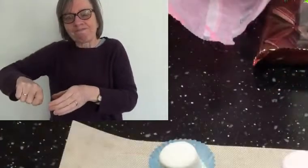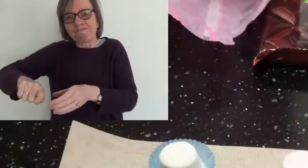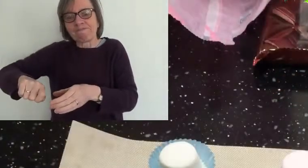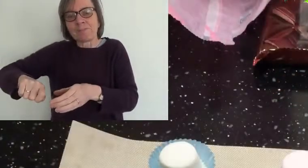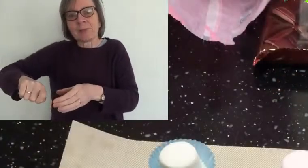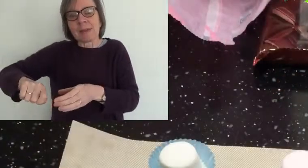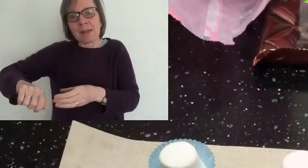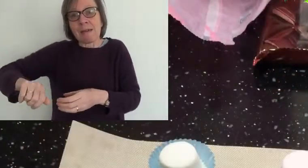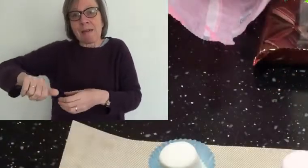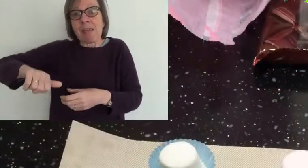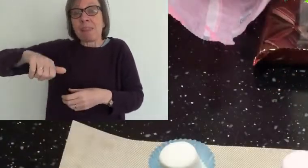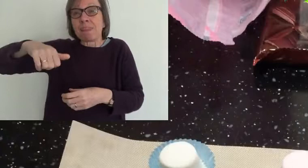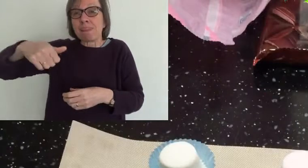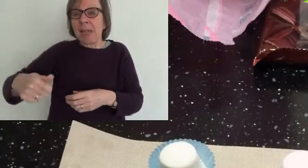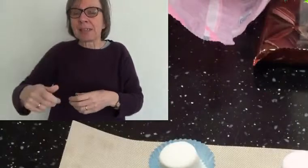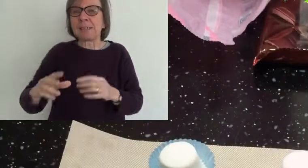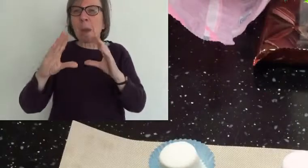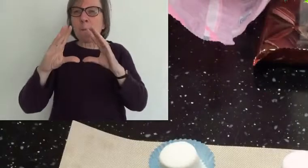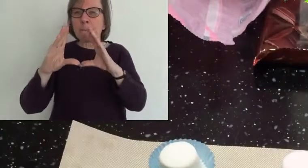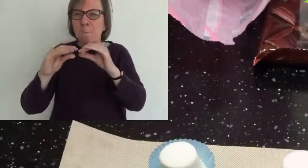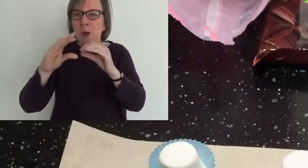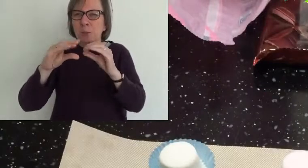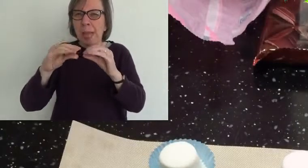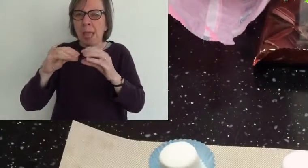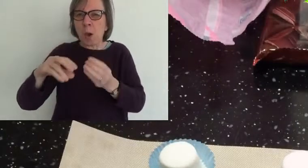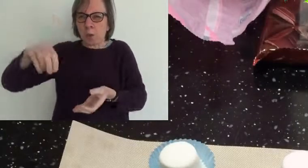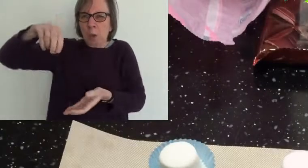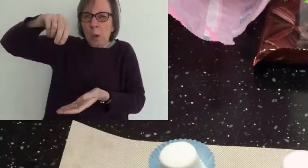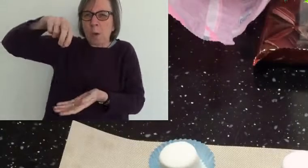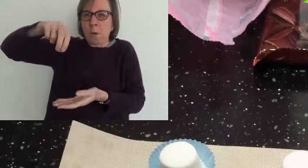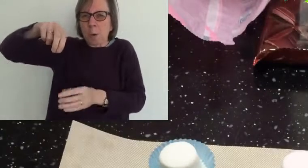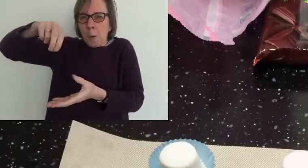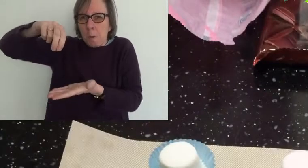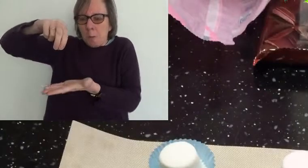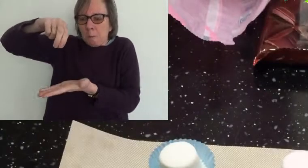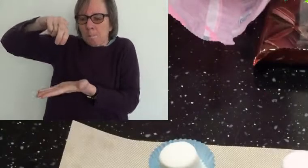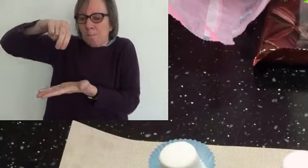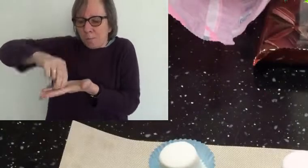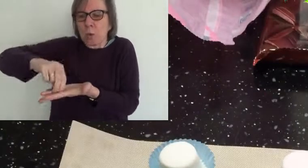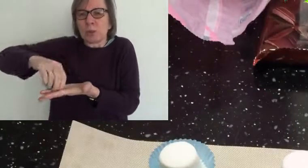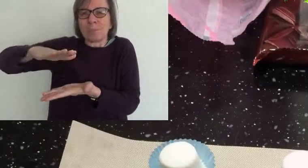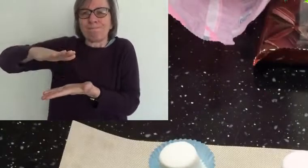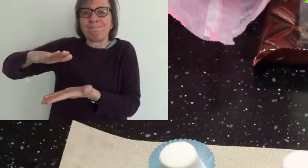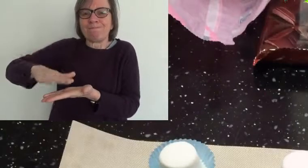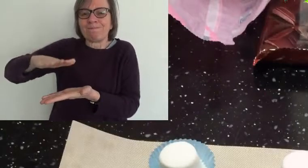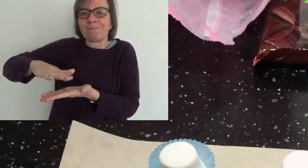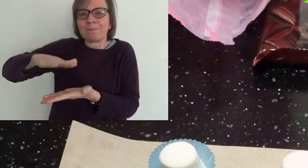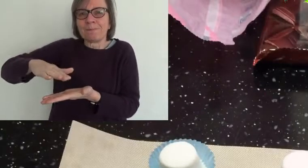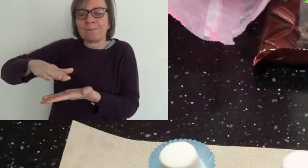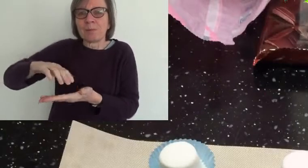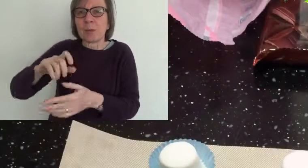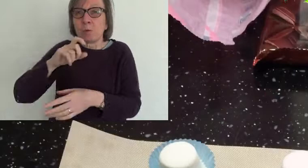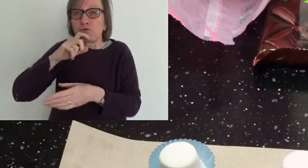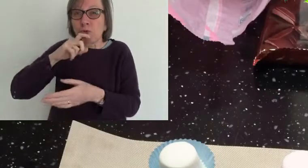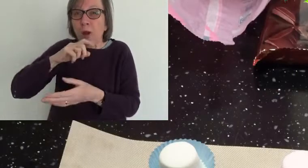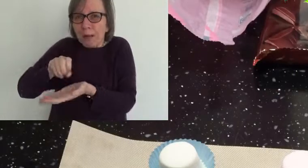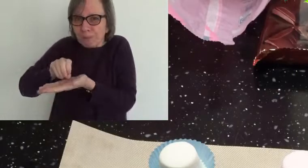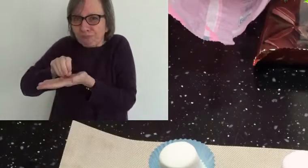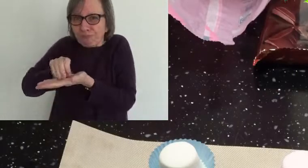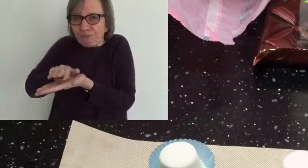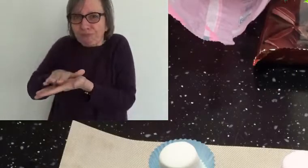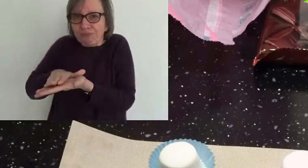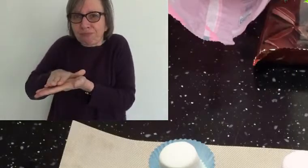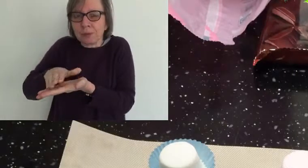Before the chocolate starts to set, get one of the marshmallows and push the marshmallow down. Not too hard, but just push it down so the